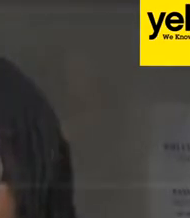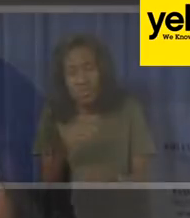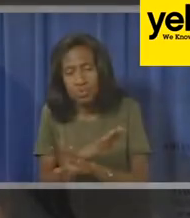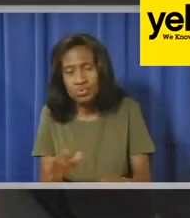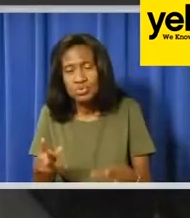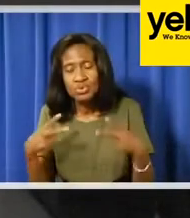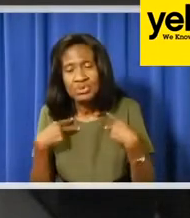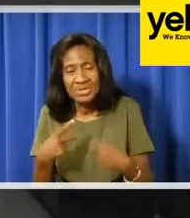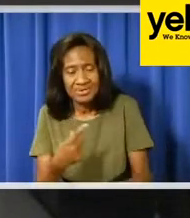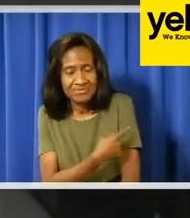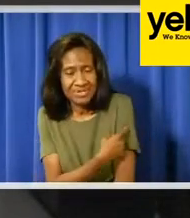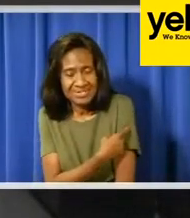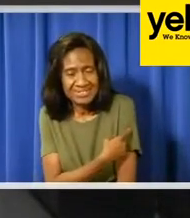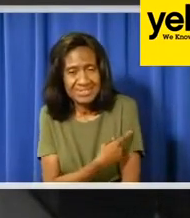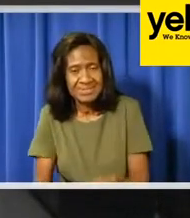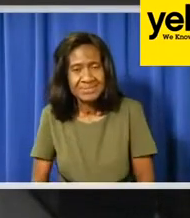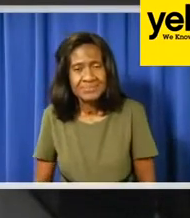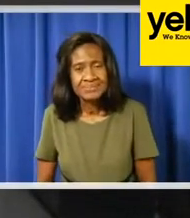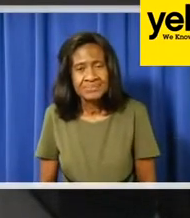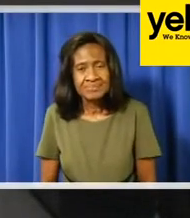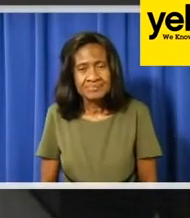Can you repeat that for me?